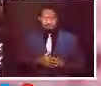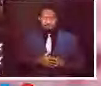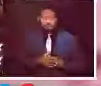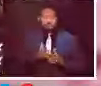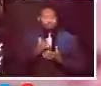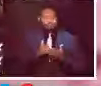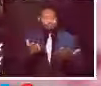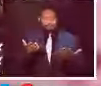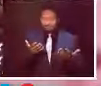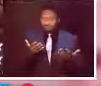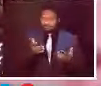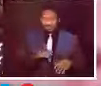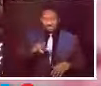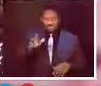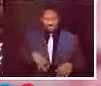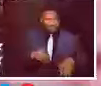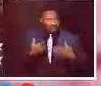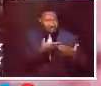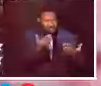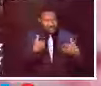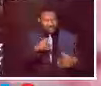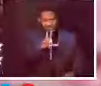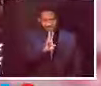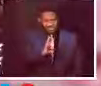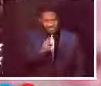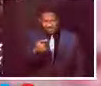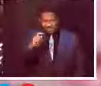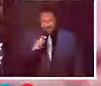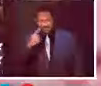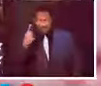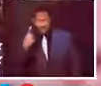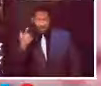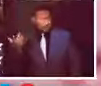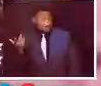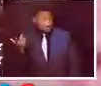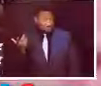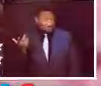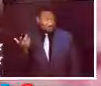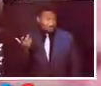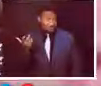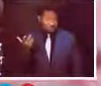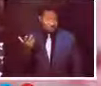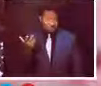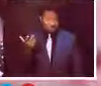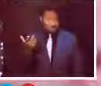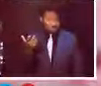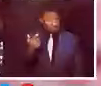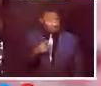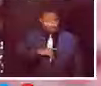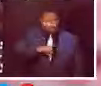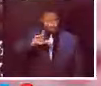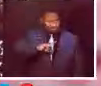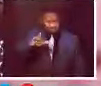they have 7 and they give us 1. We don't even know how it is done. There are a lot of travel delegations that this